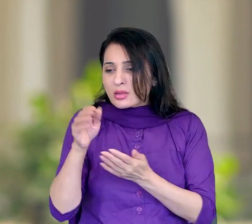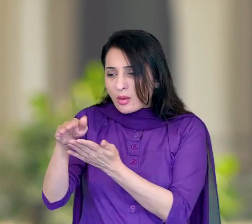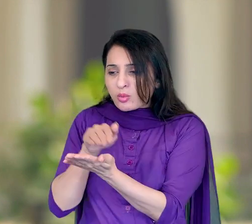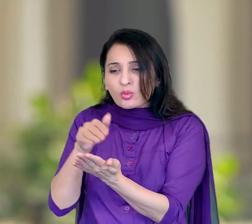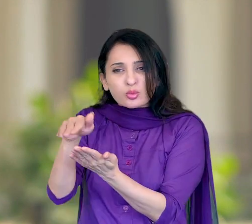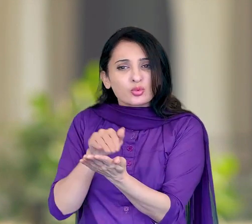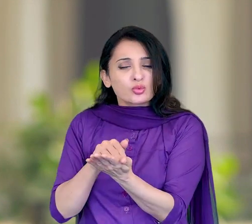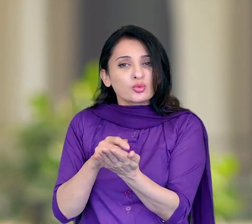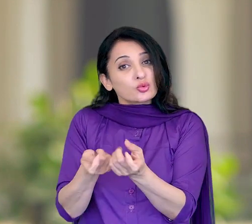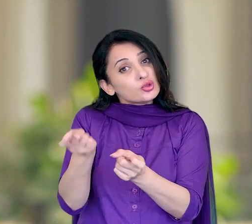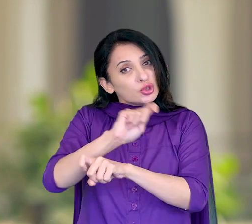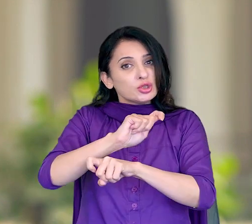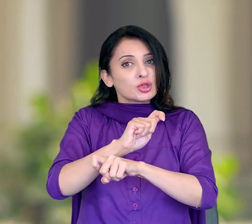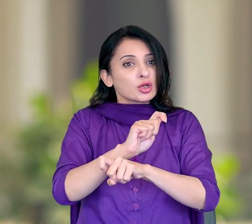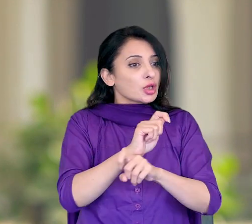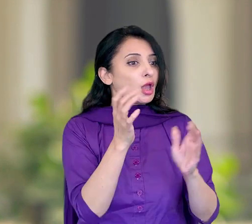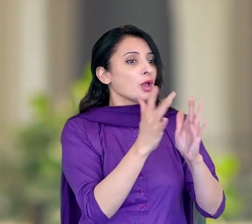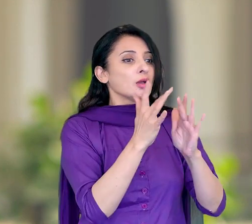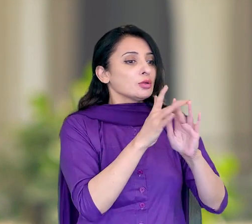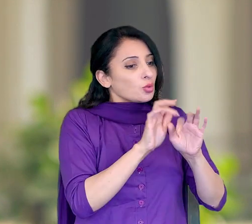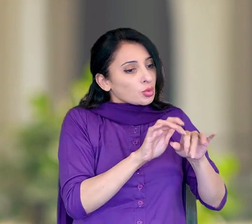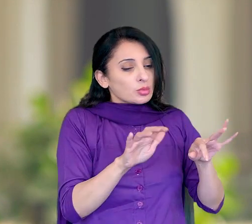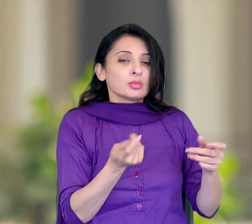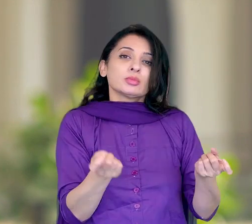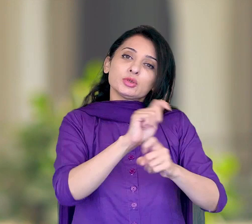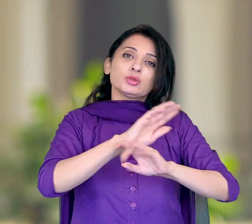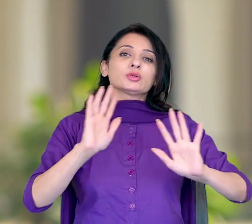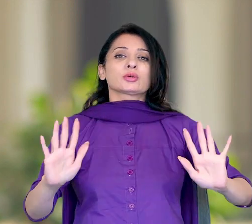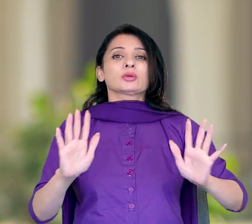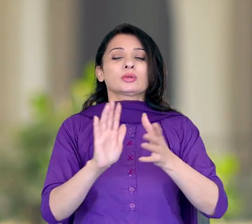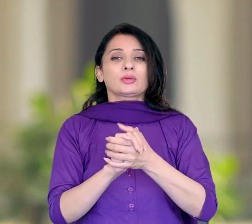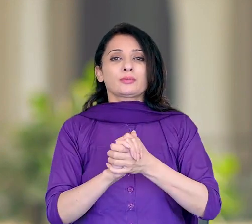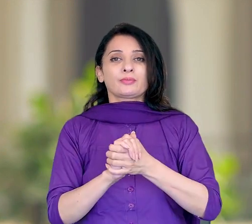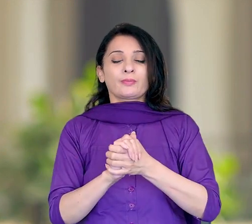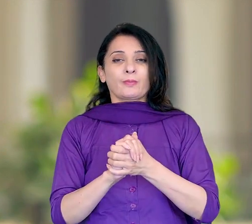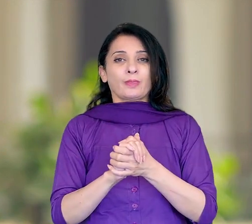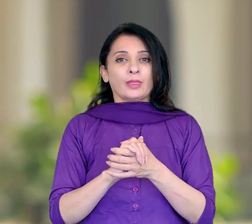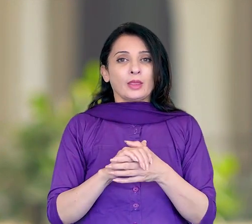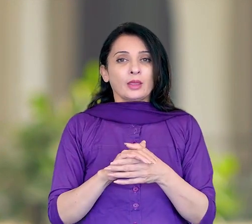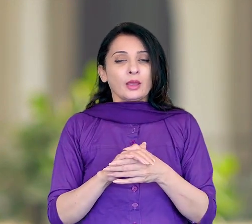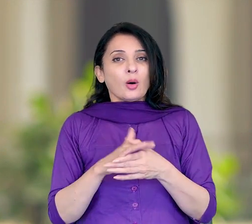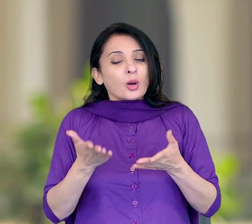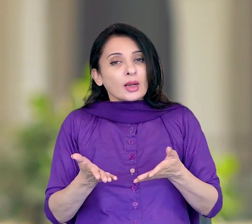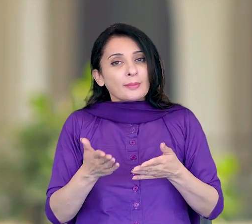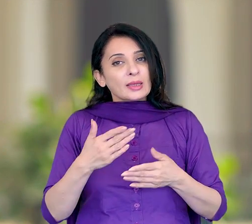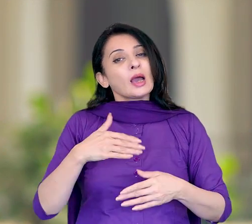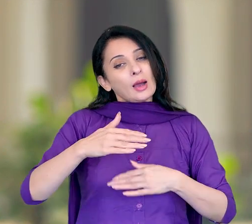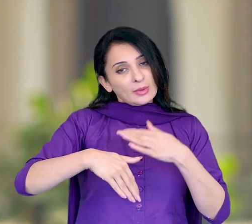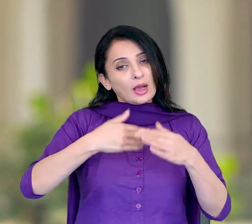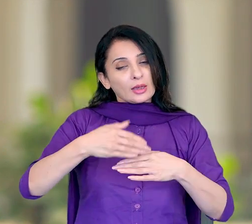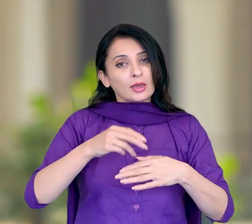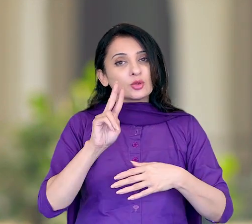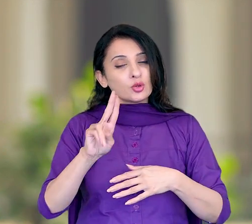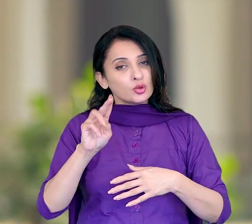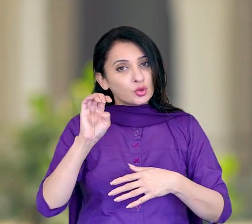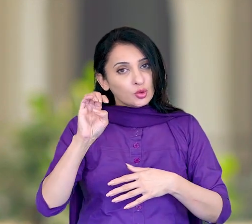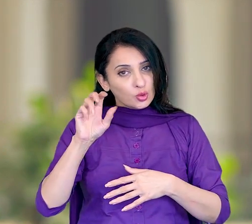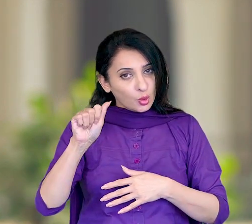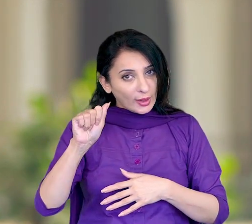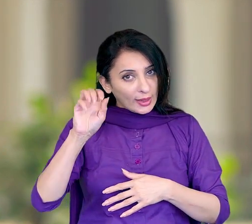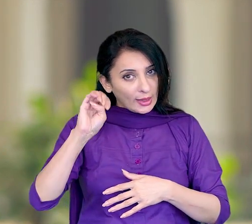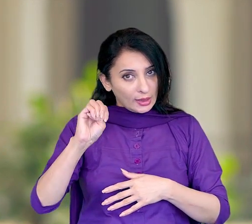hands-on experience on the transformation that happened on that is still going on in UAE. It's almost every